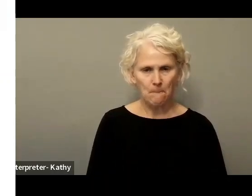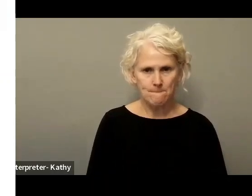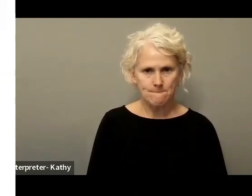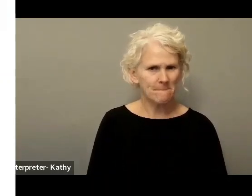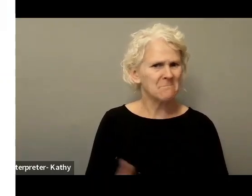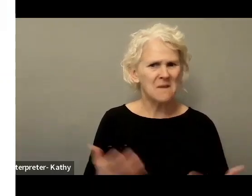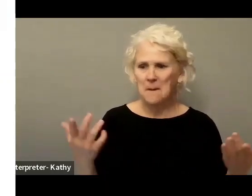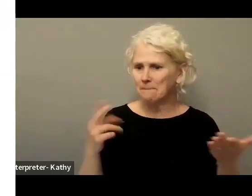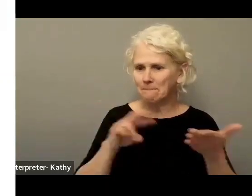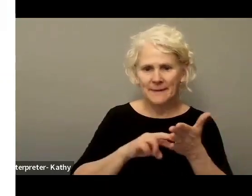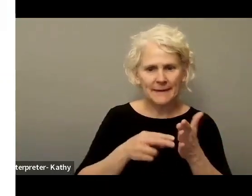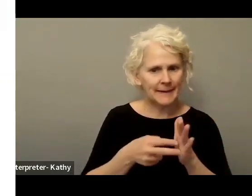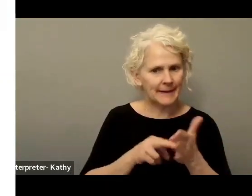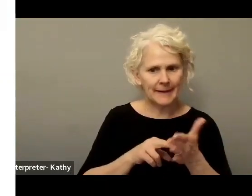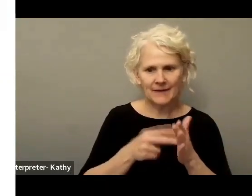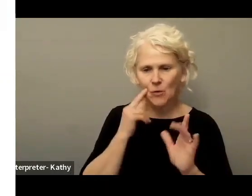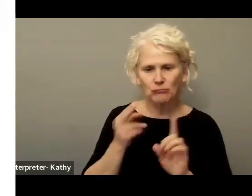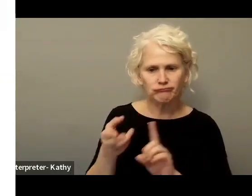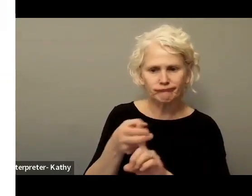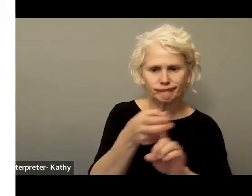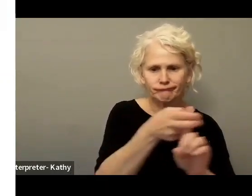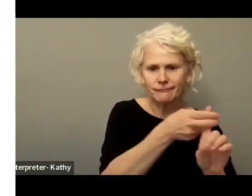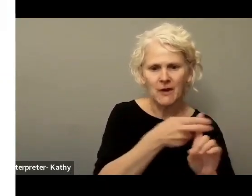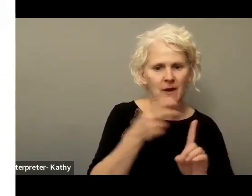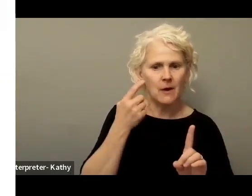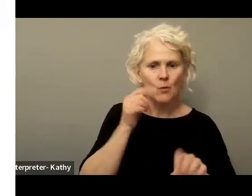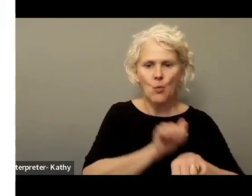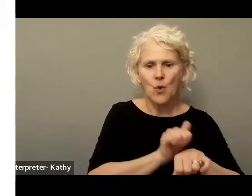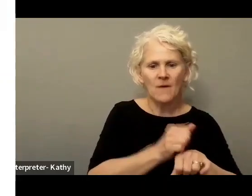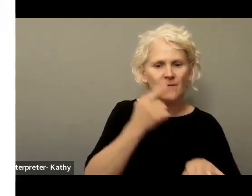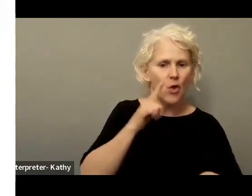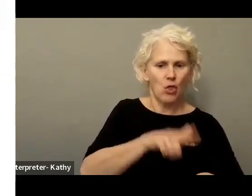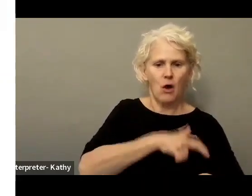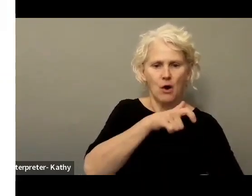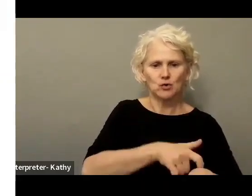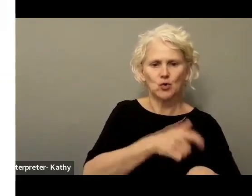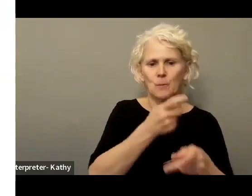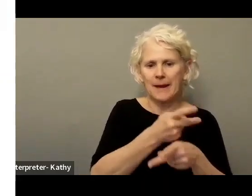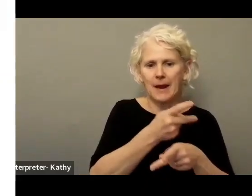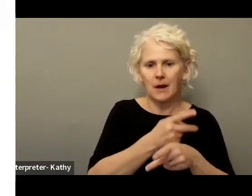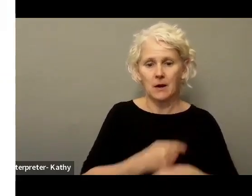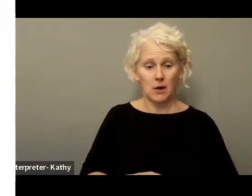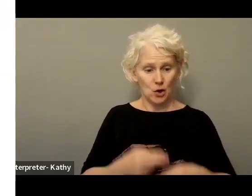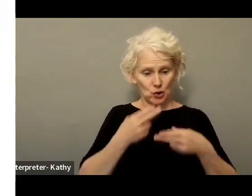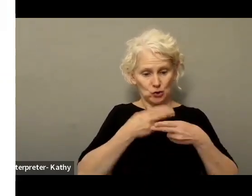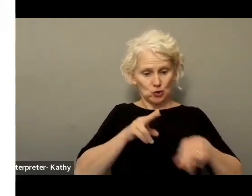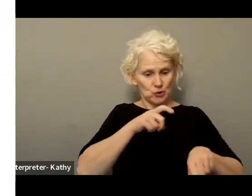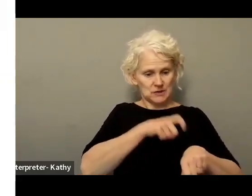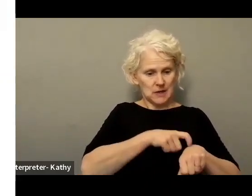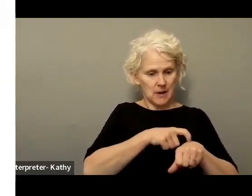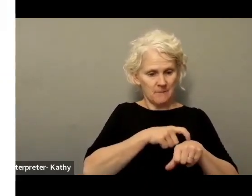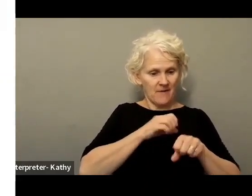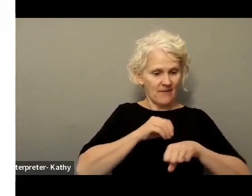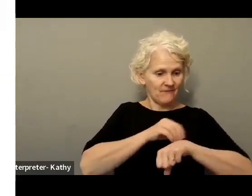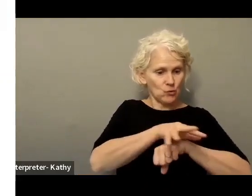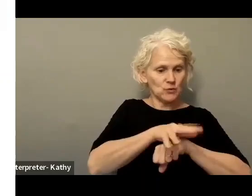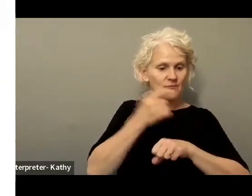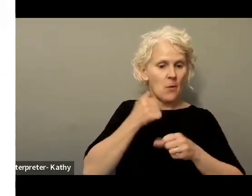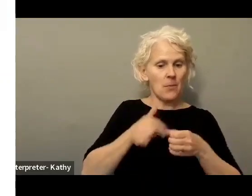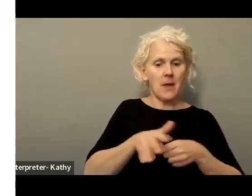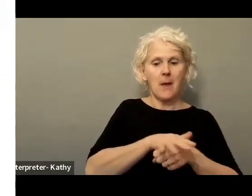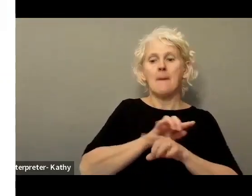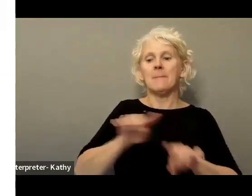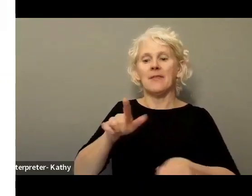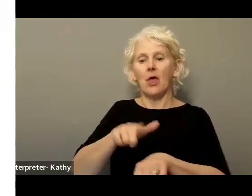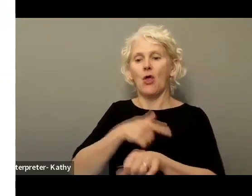So what does this mean for recruiting workers in long-term care? Well, the short-term effects of the pandemic are passing, but the long-term trends will be